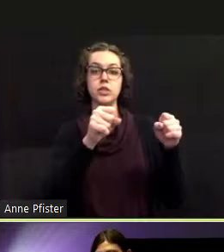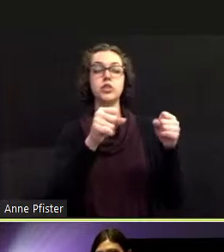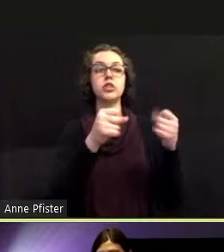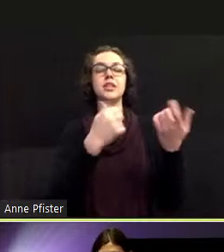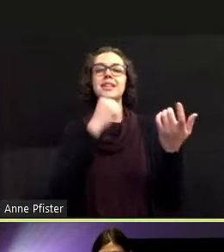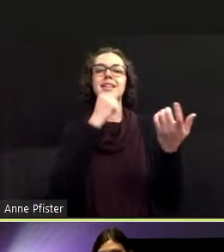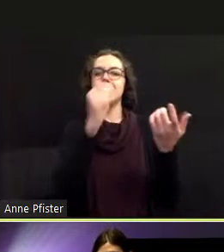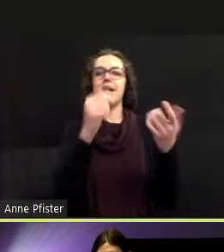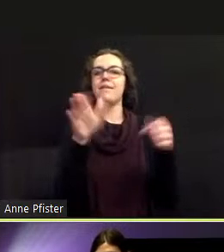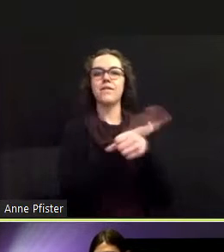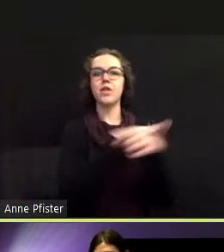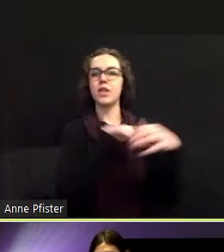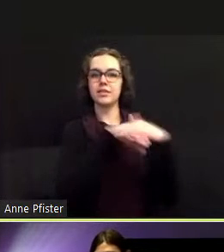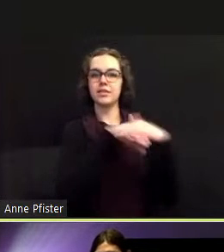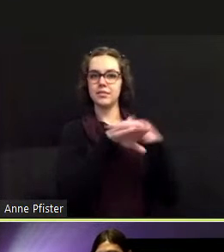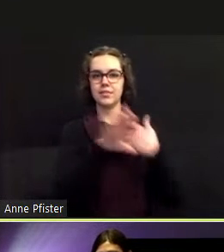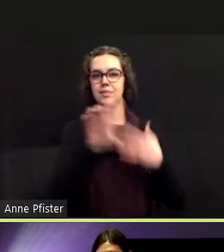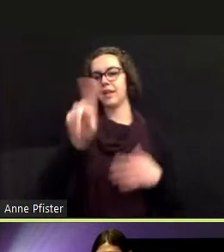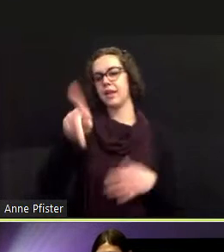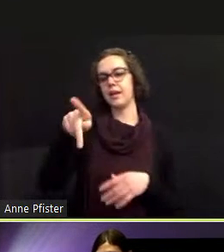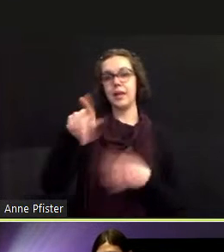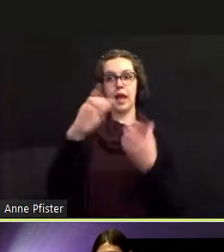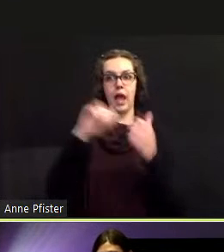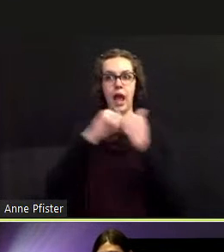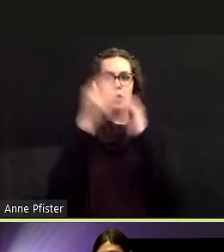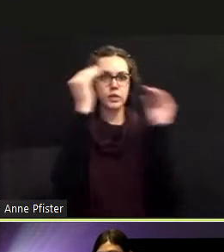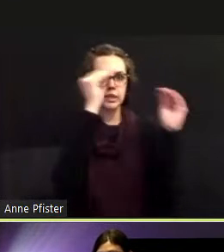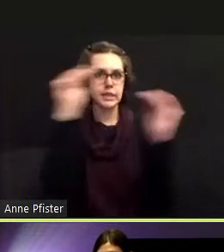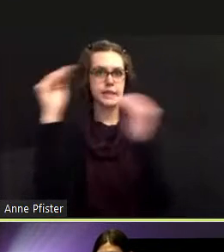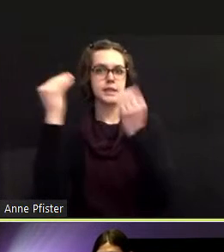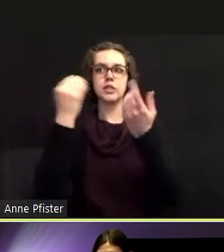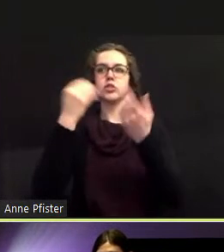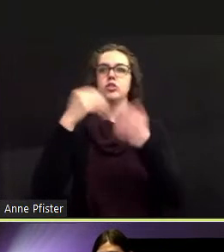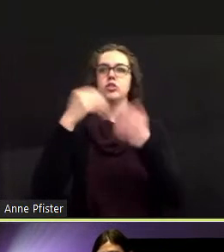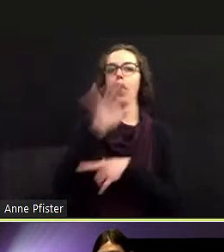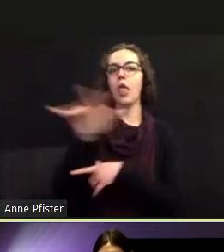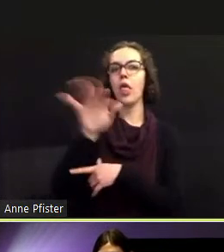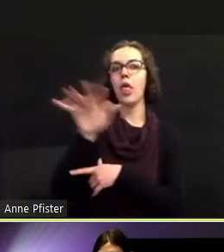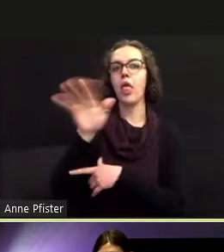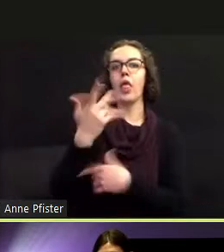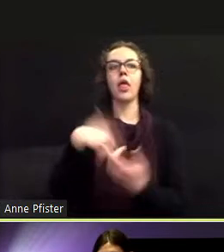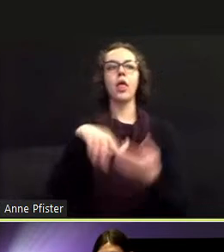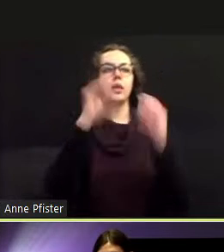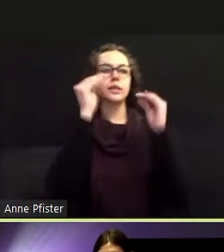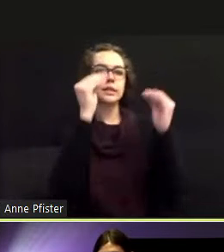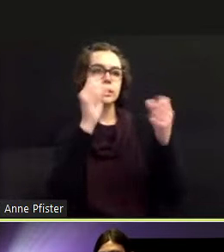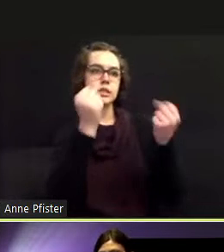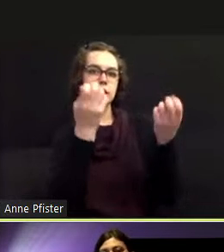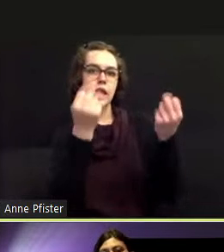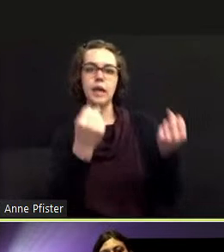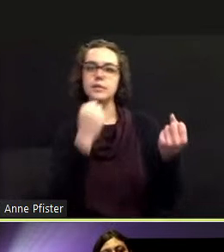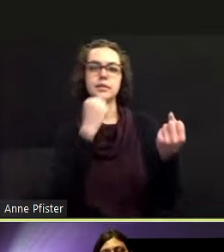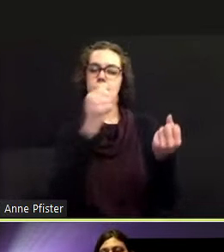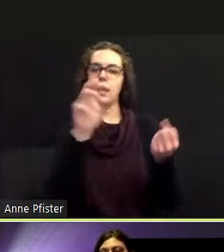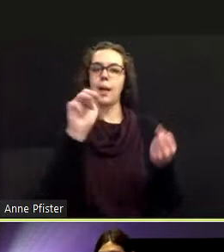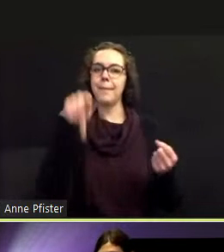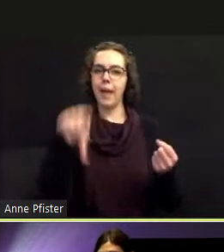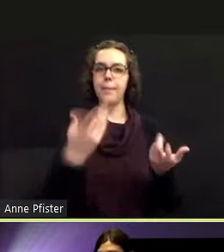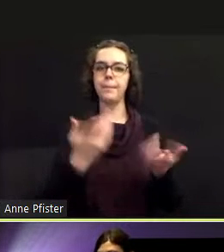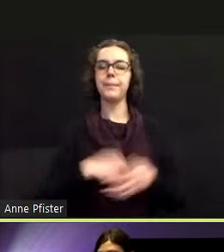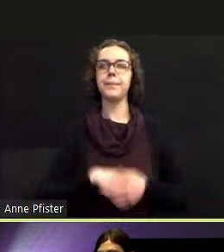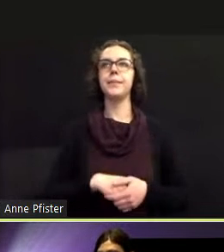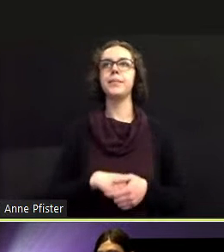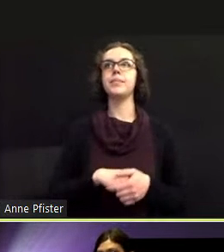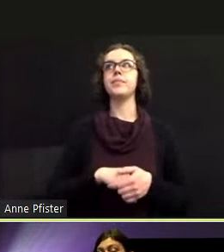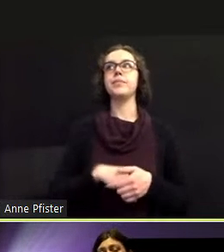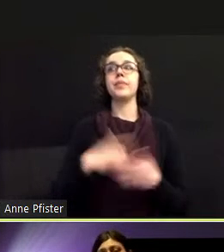for example, pedagogical practices that involve limited use of lexical signs mapped onto spoken language grammars. And here I've been quoting from de Mulder